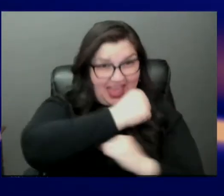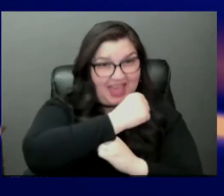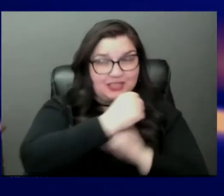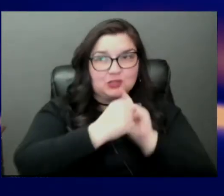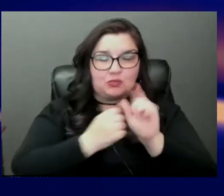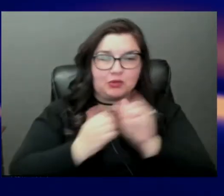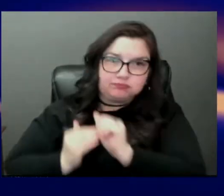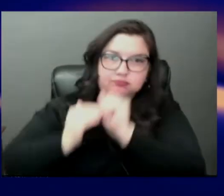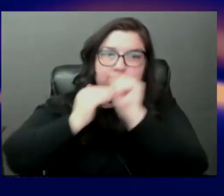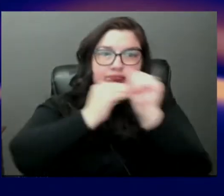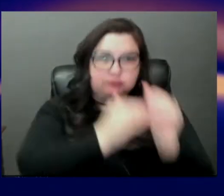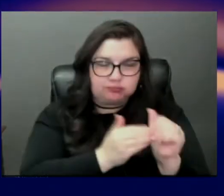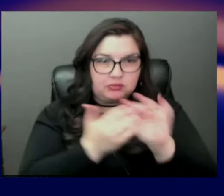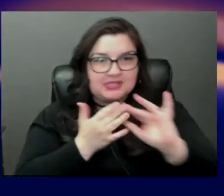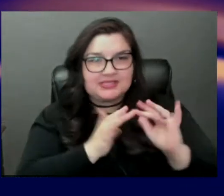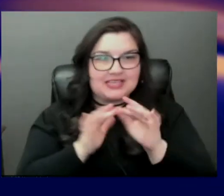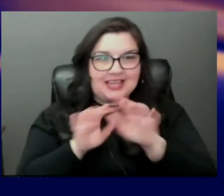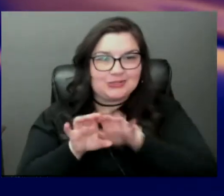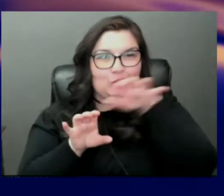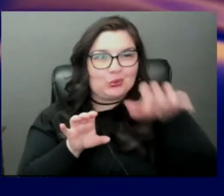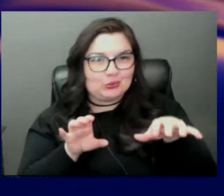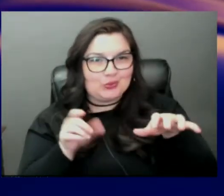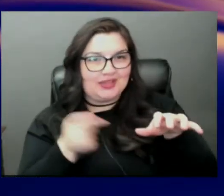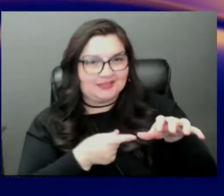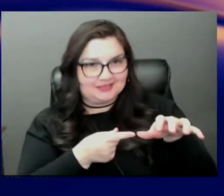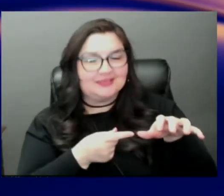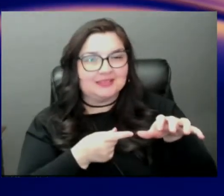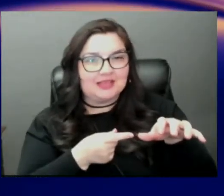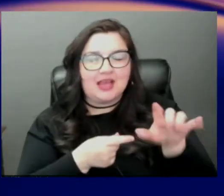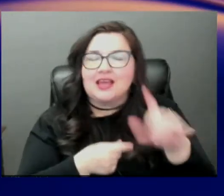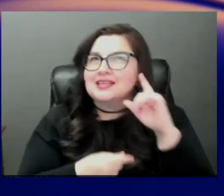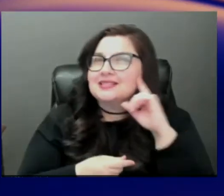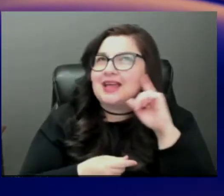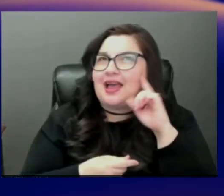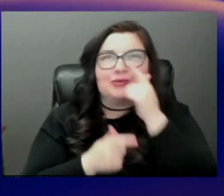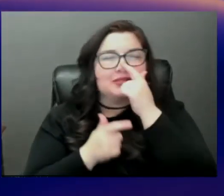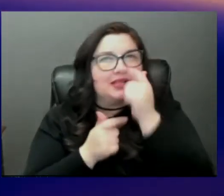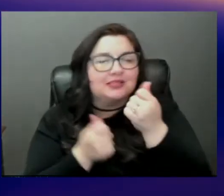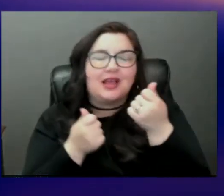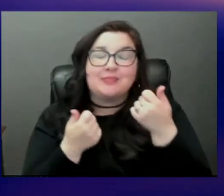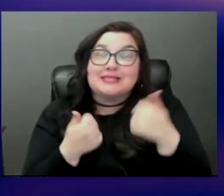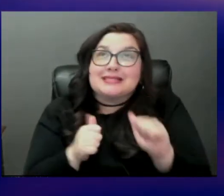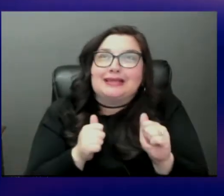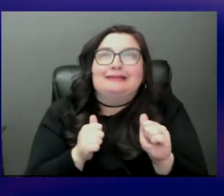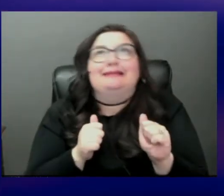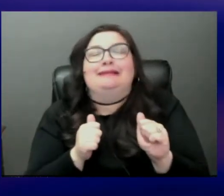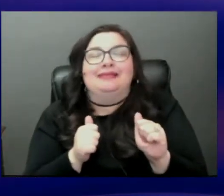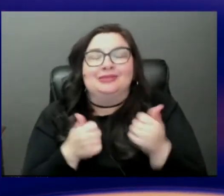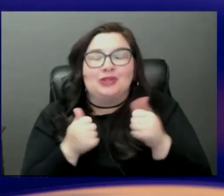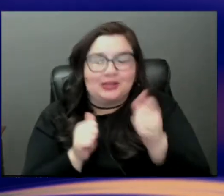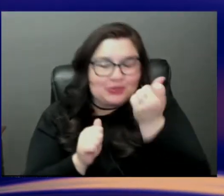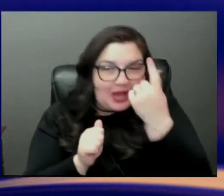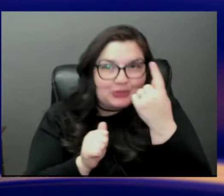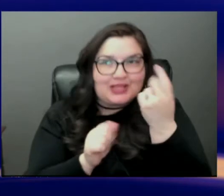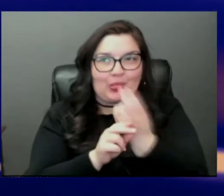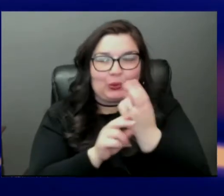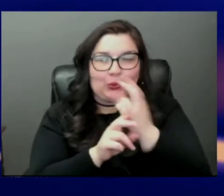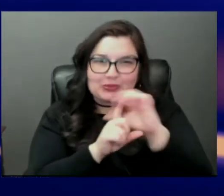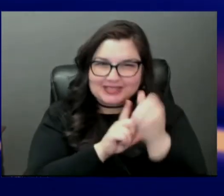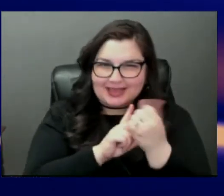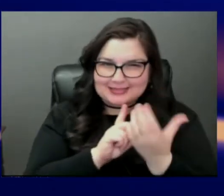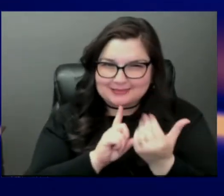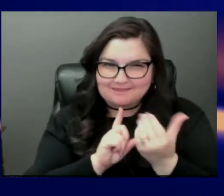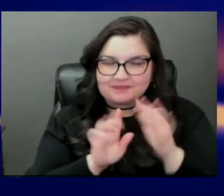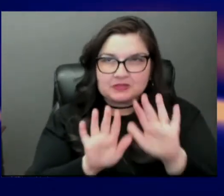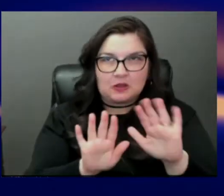twin. Got it. So tell me, because it sounds very interesting, and I'm still trying to understand some of these use cases, right? So I